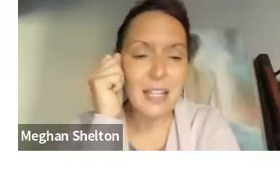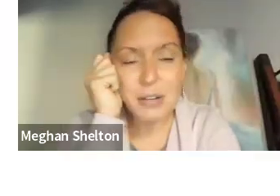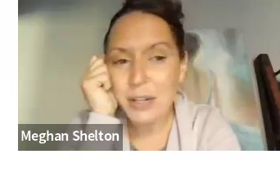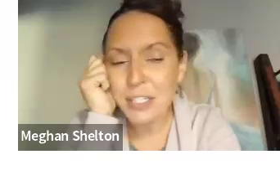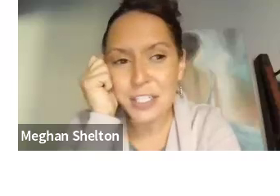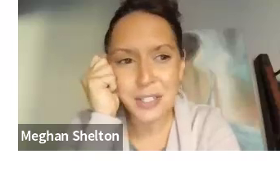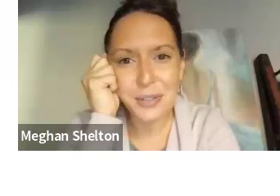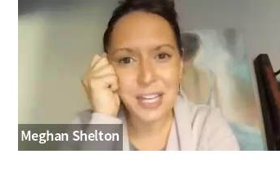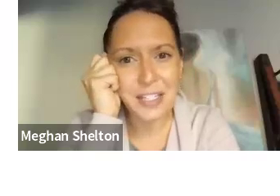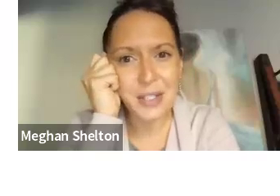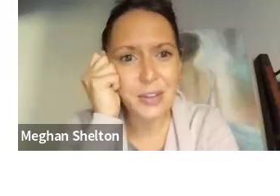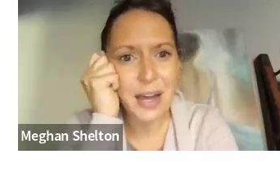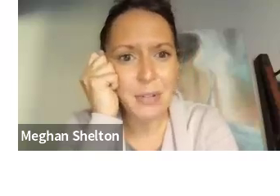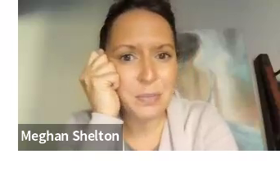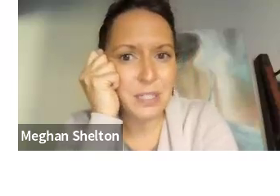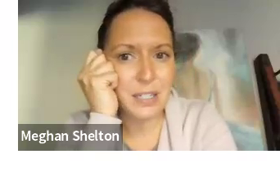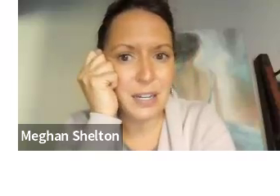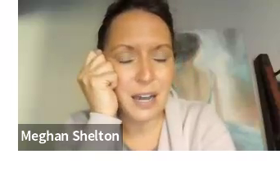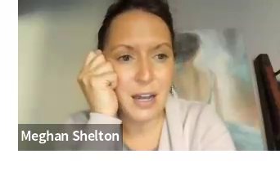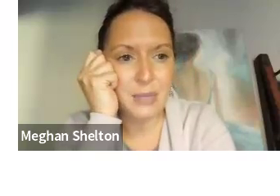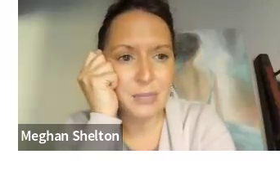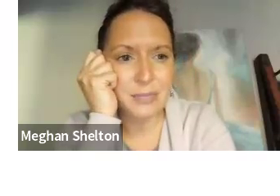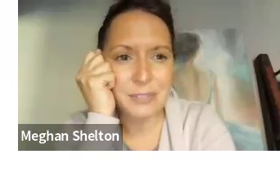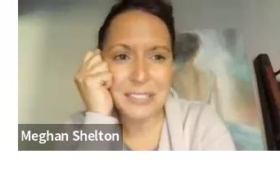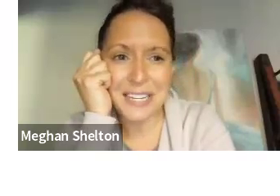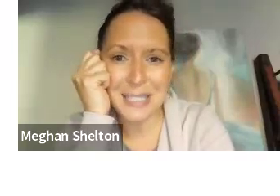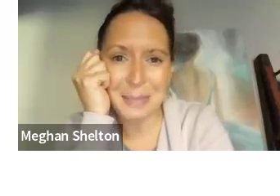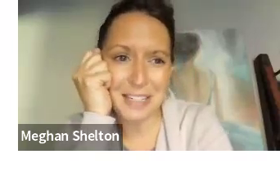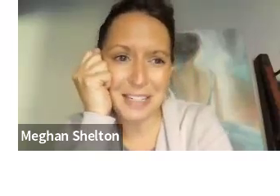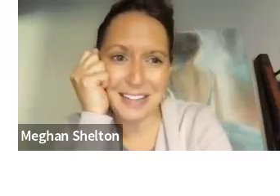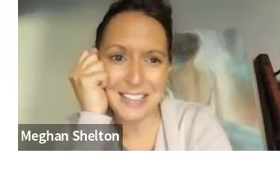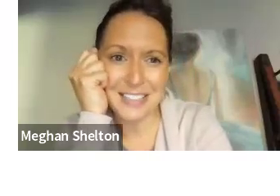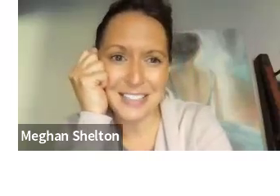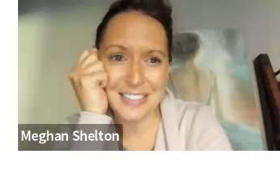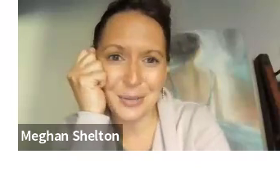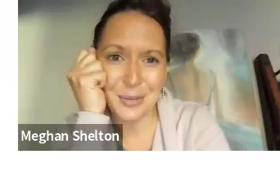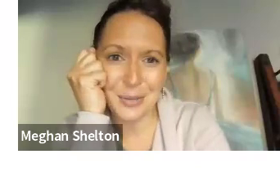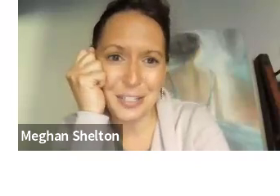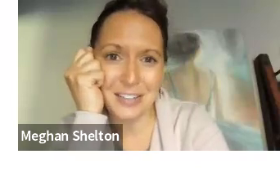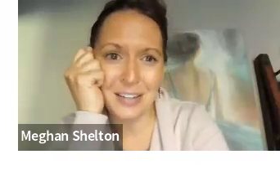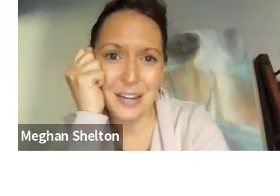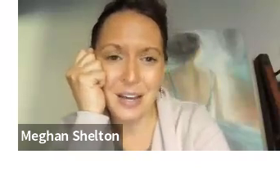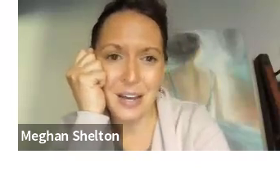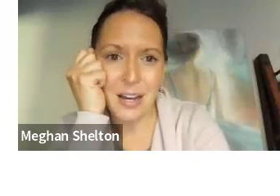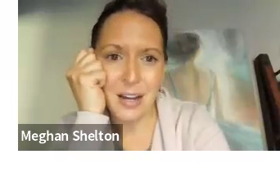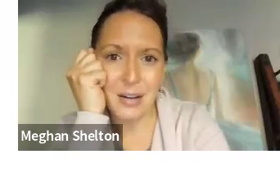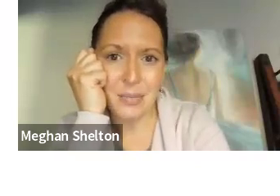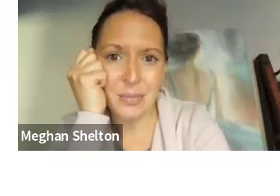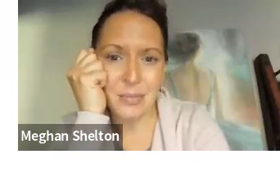Yeah, I think that's a great question too, Seth. So that would be really case by case